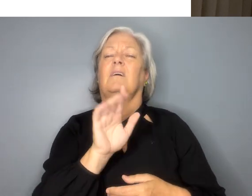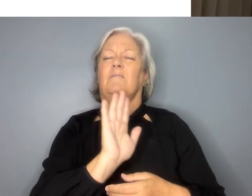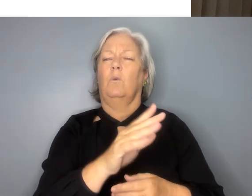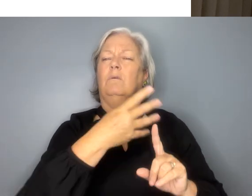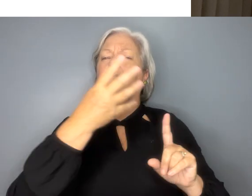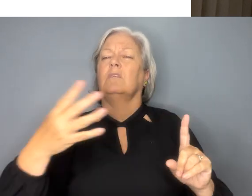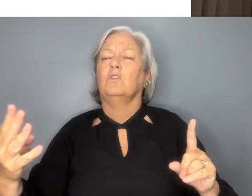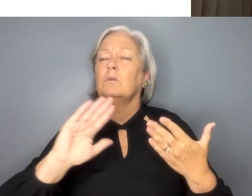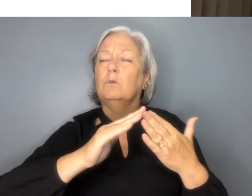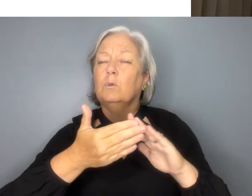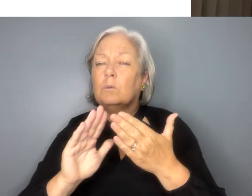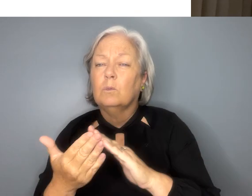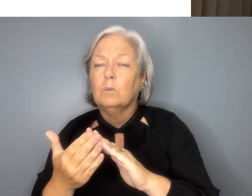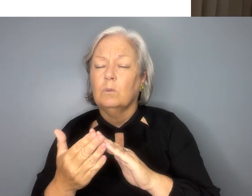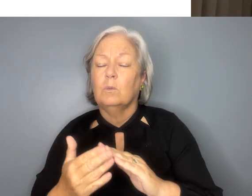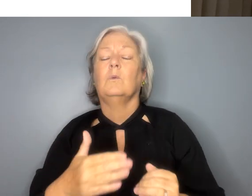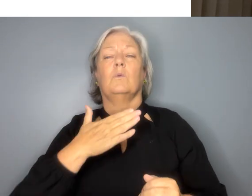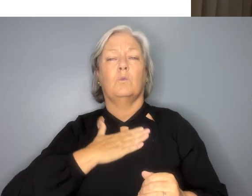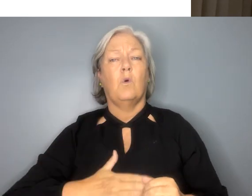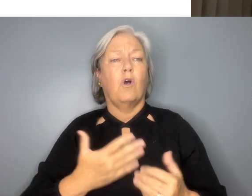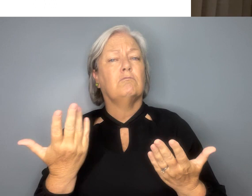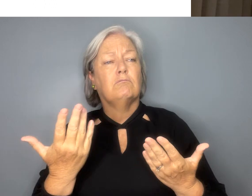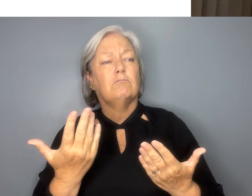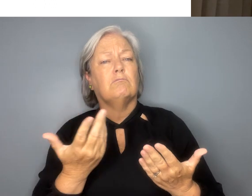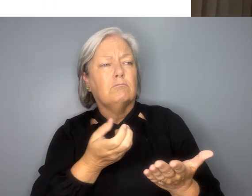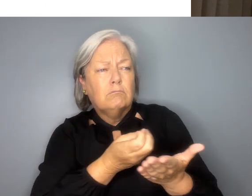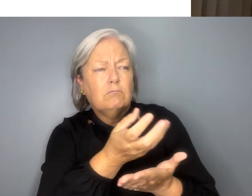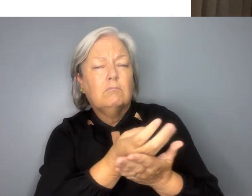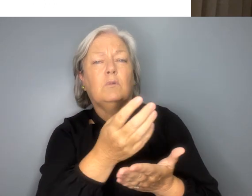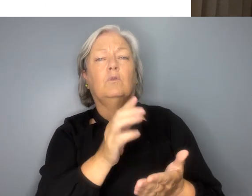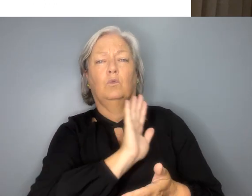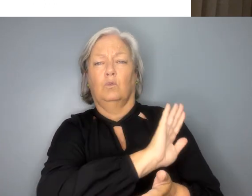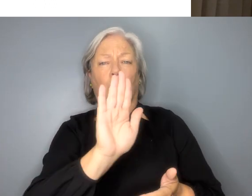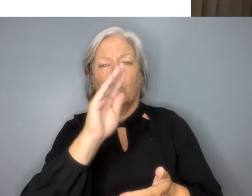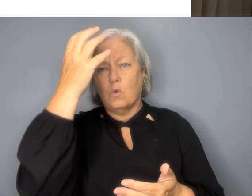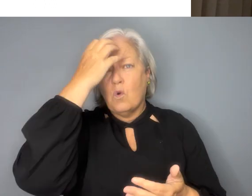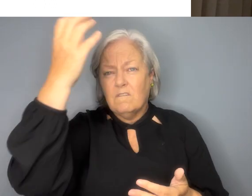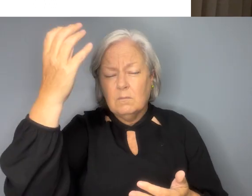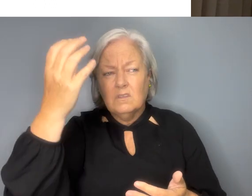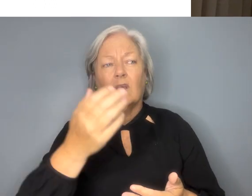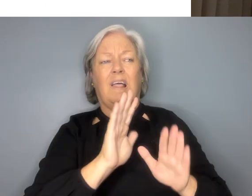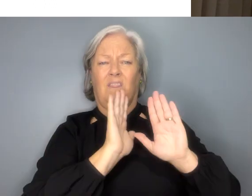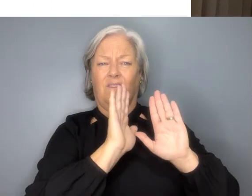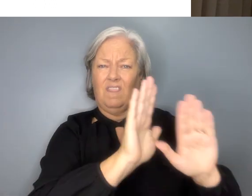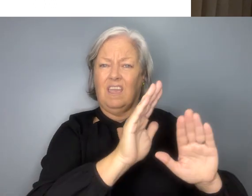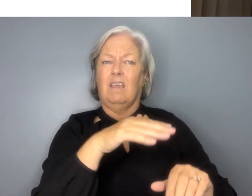persons with disabilities and provide guidance to states parties in implementing their human